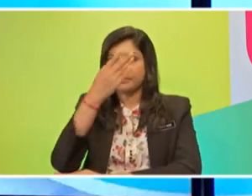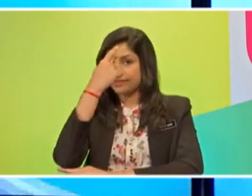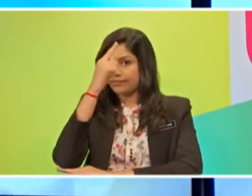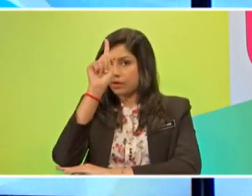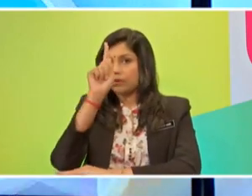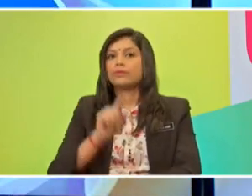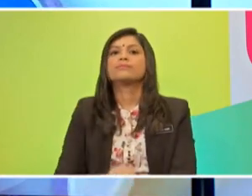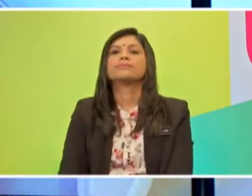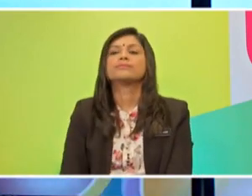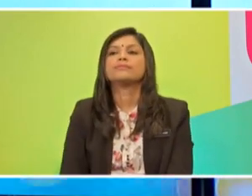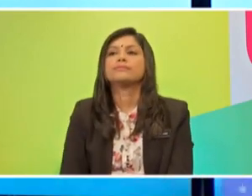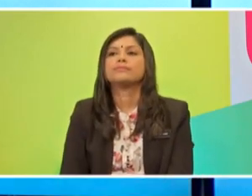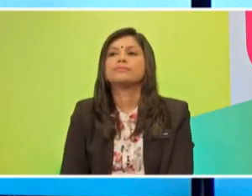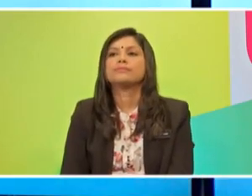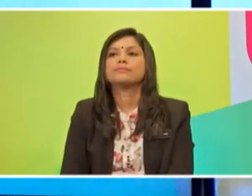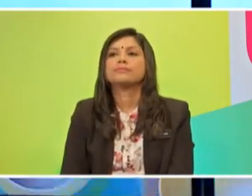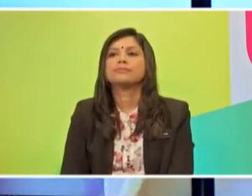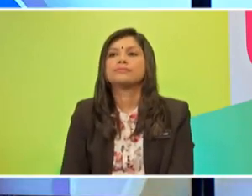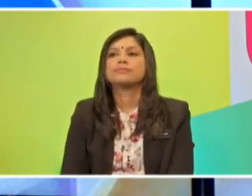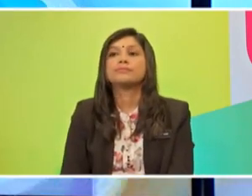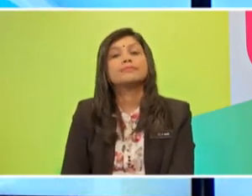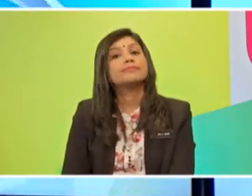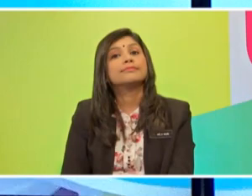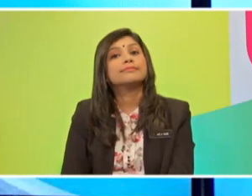going to... Oops, here. Aha!